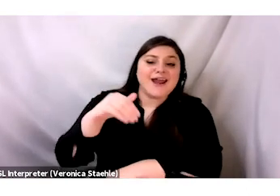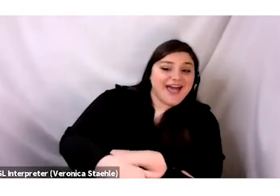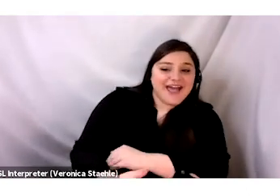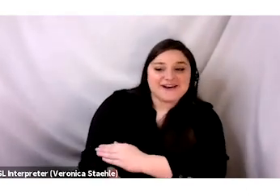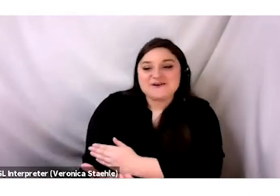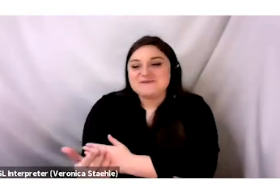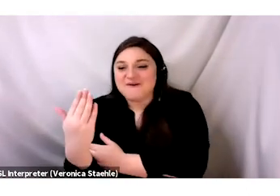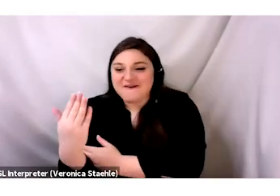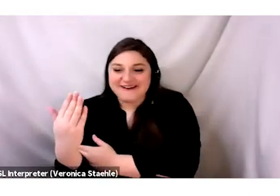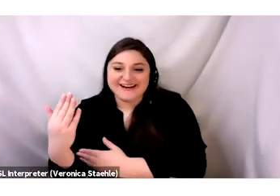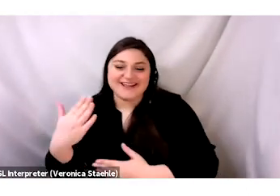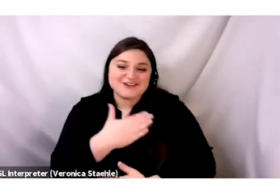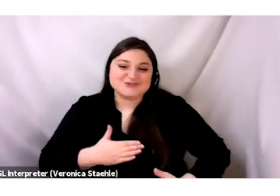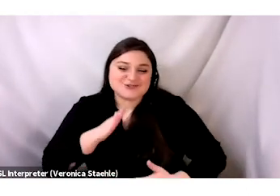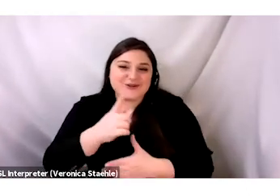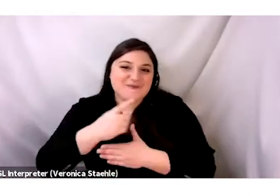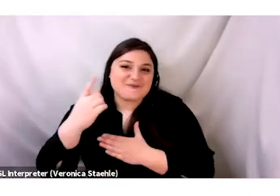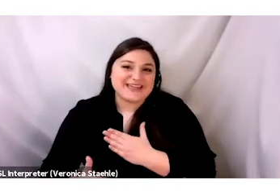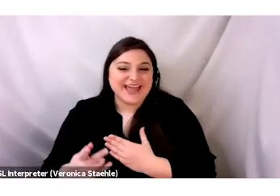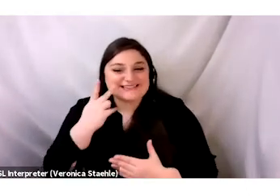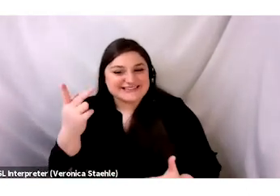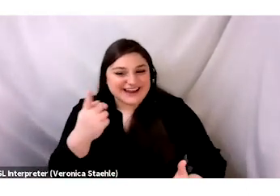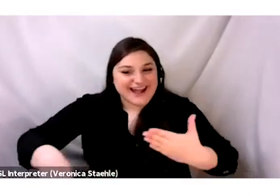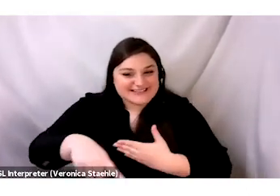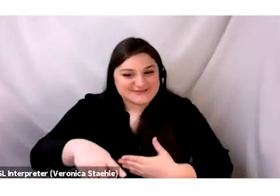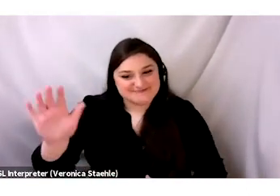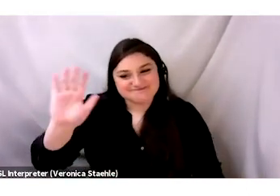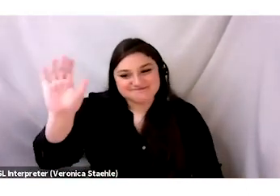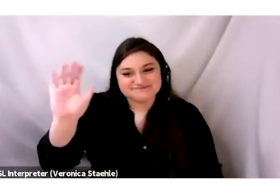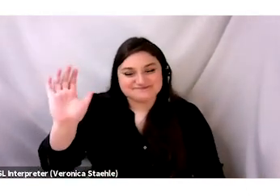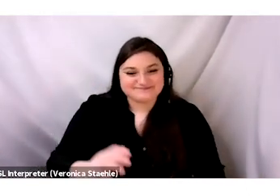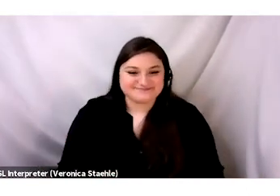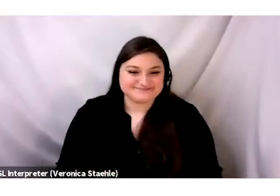day, night, morning, and enjoy the weekend. We'll see you next week. Bye.